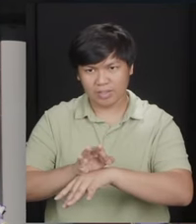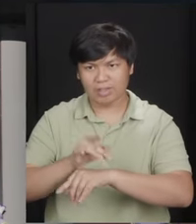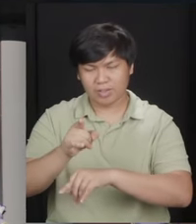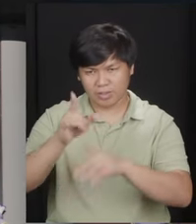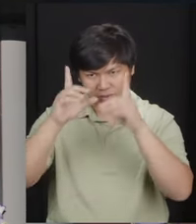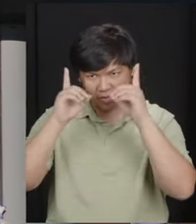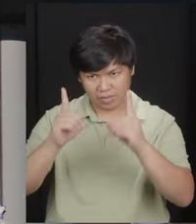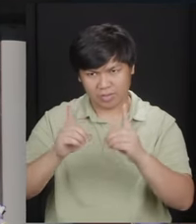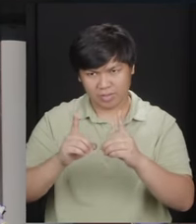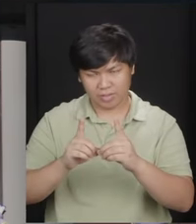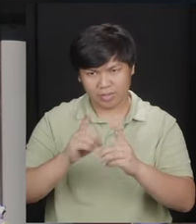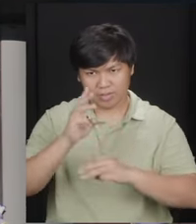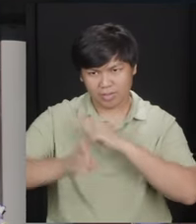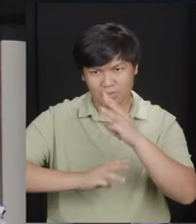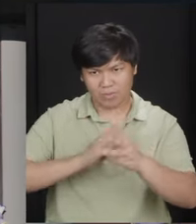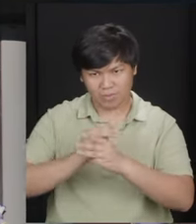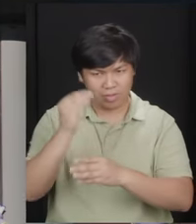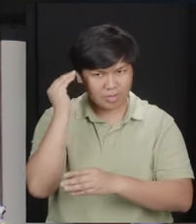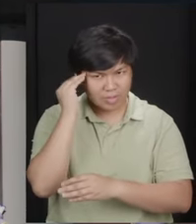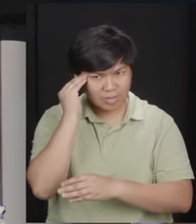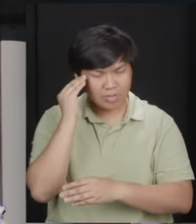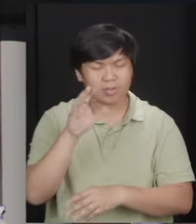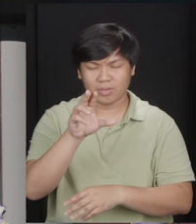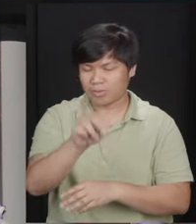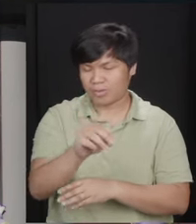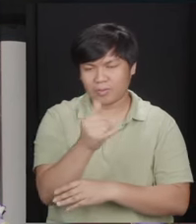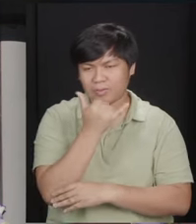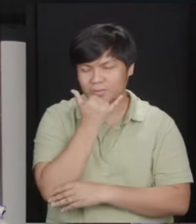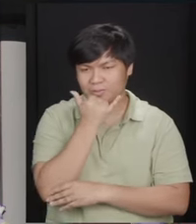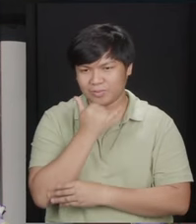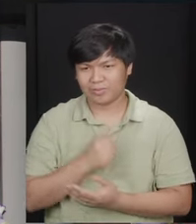doctrine. So the world will know you're a Christian. No.